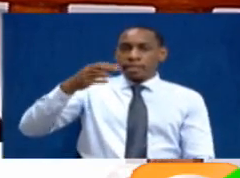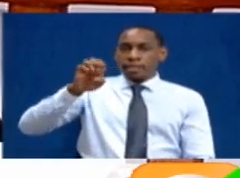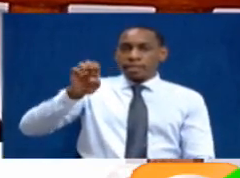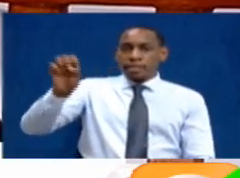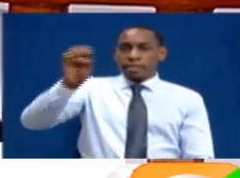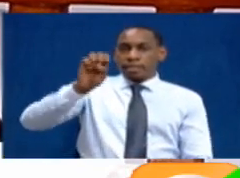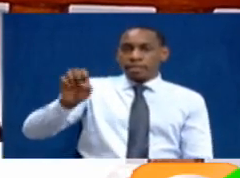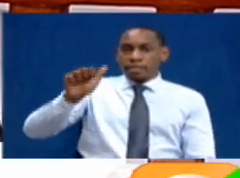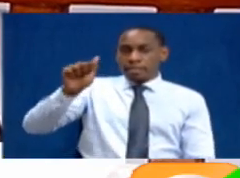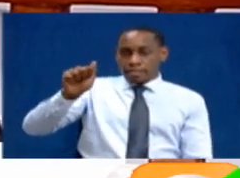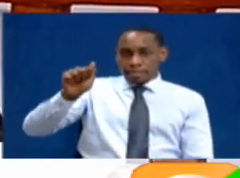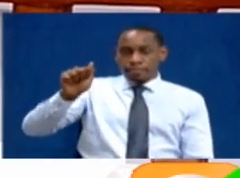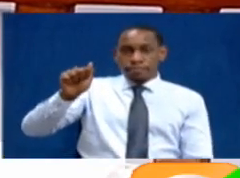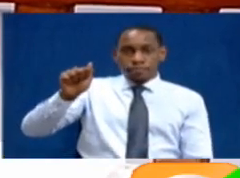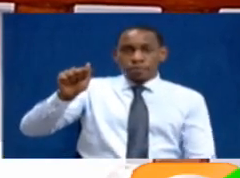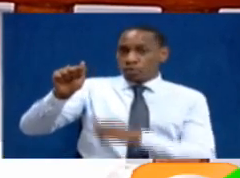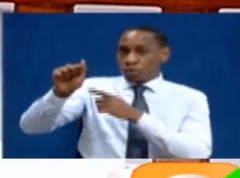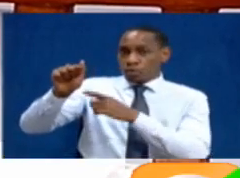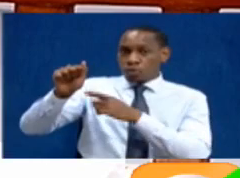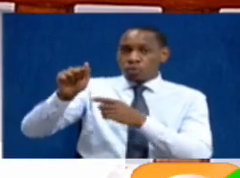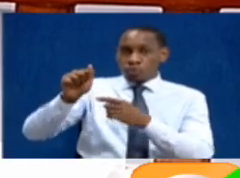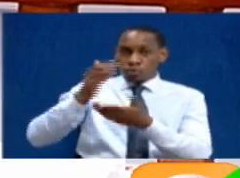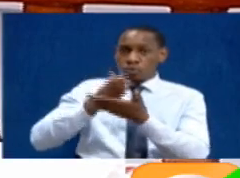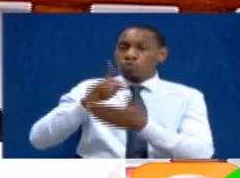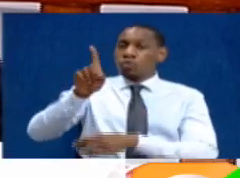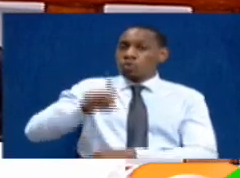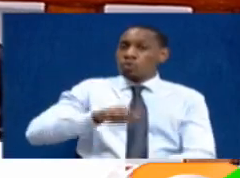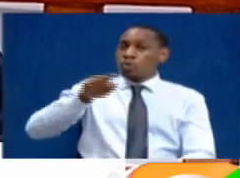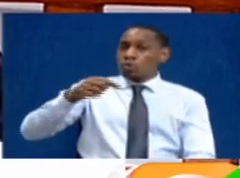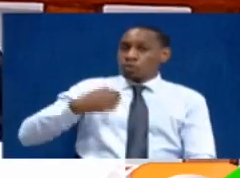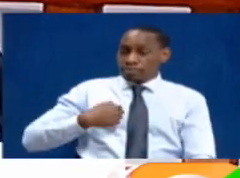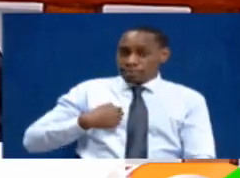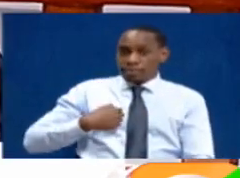Echesa? Mm-hmm. Yeah. He wronged me.